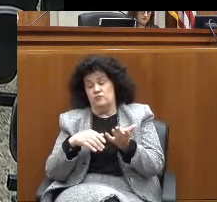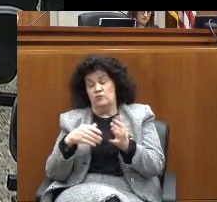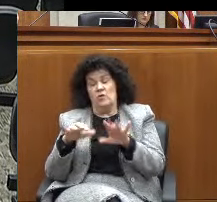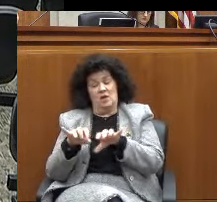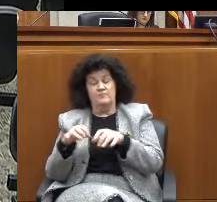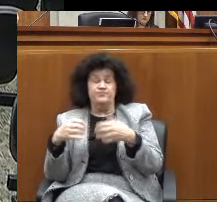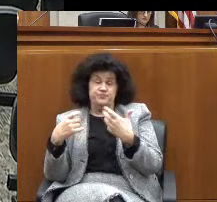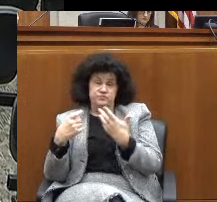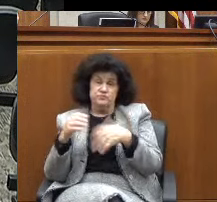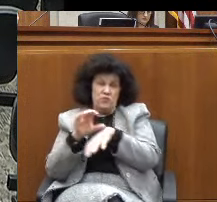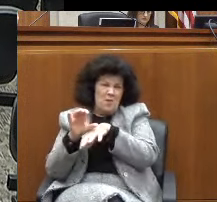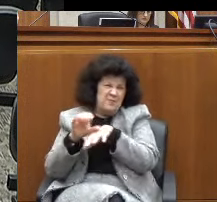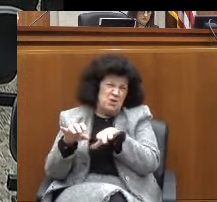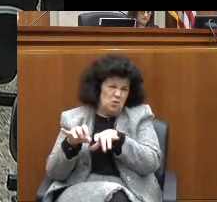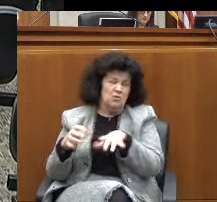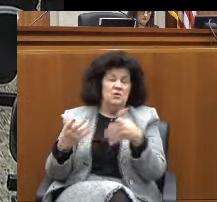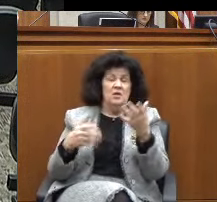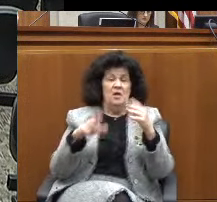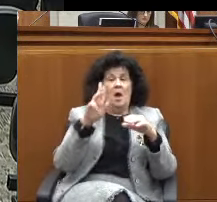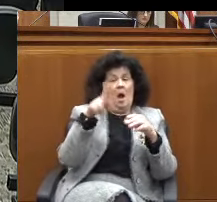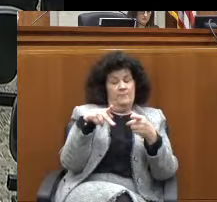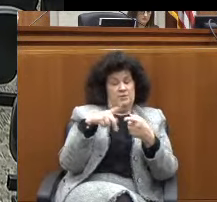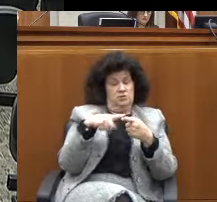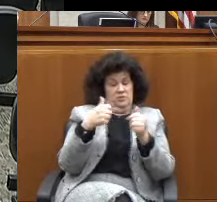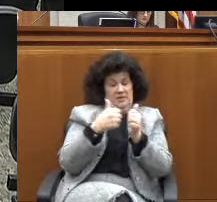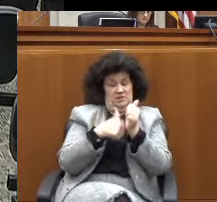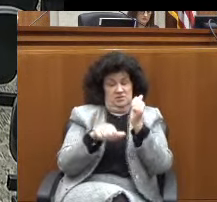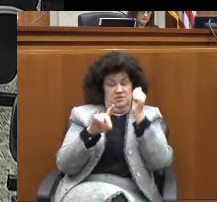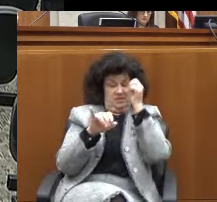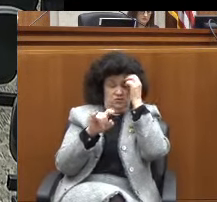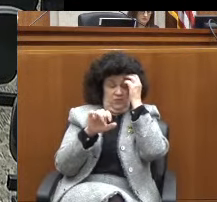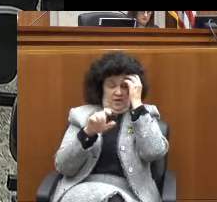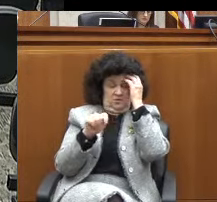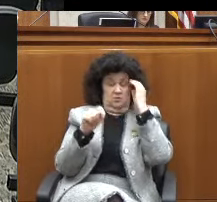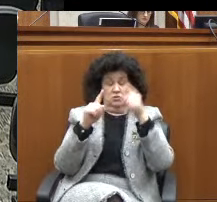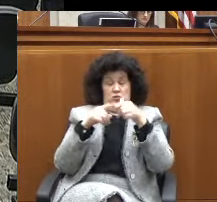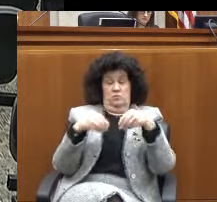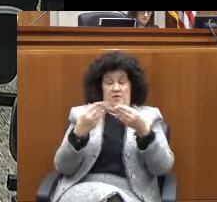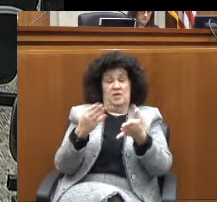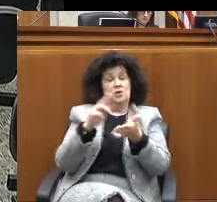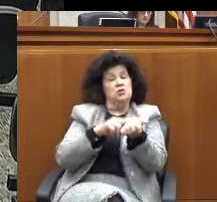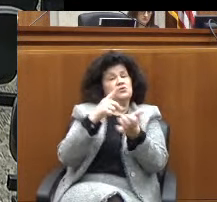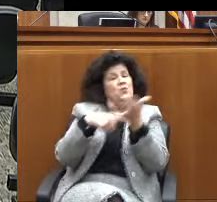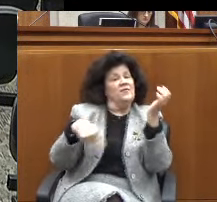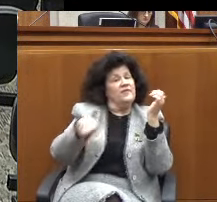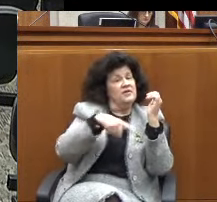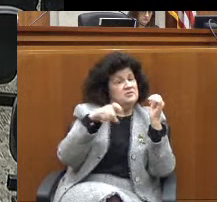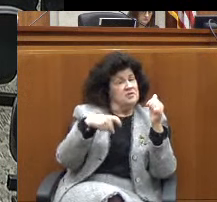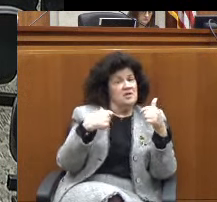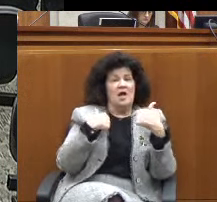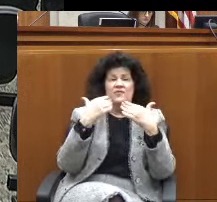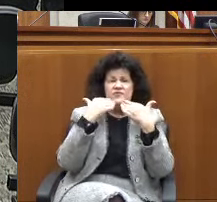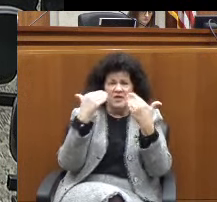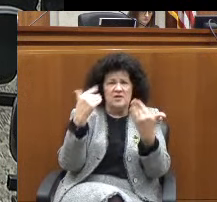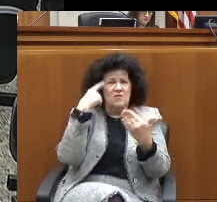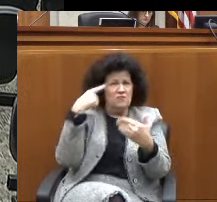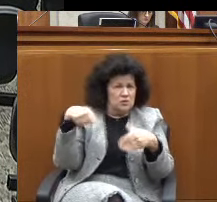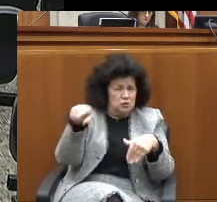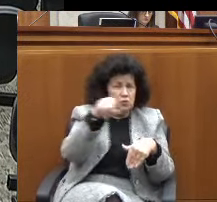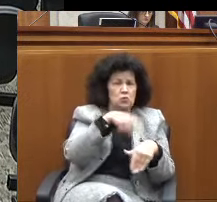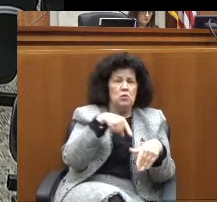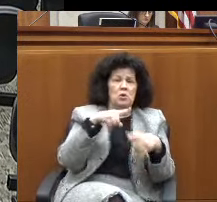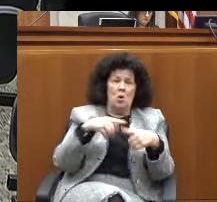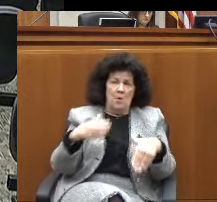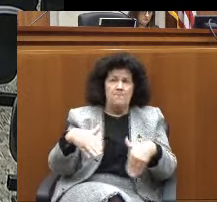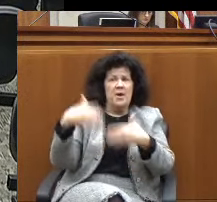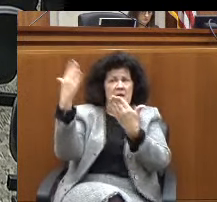individual district to provide those nurses with what they need. So I really am grateful to you all for bringing this up and